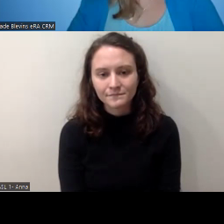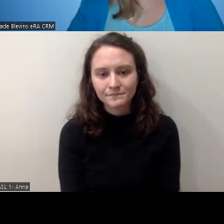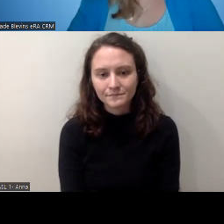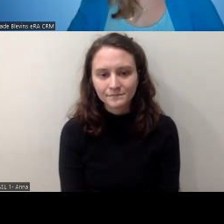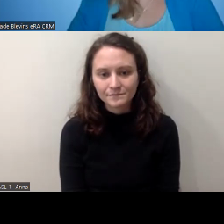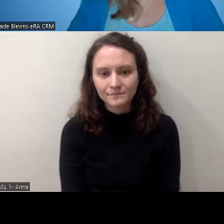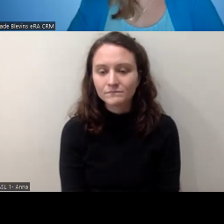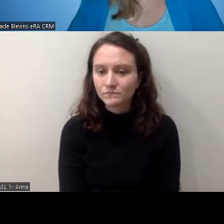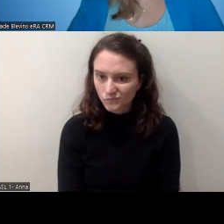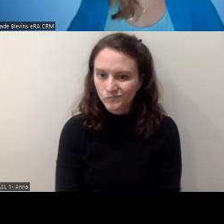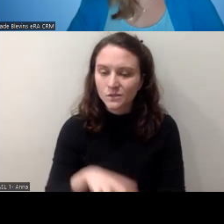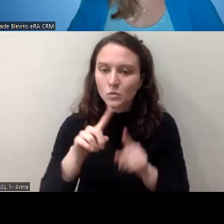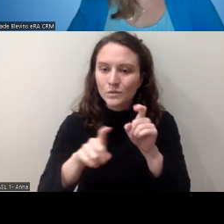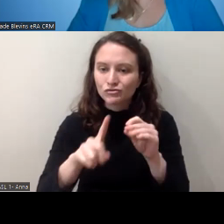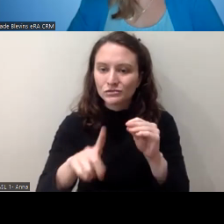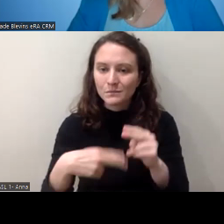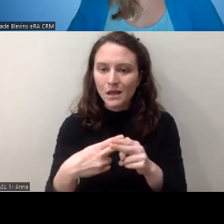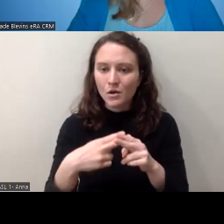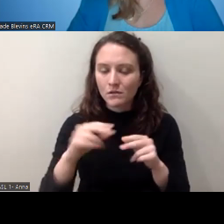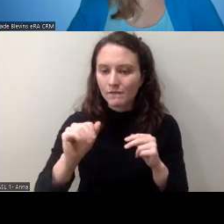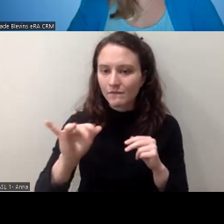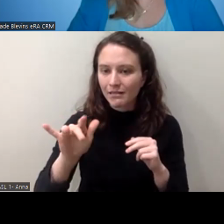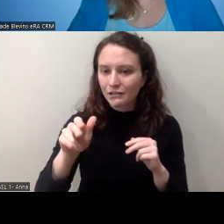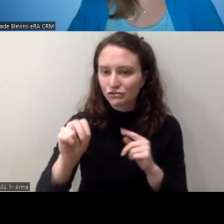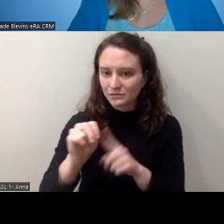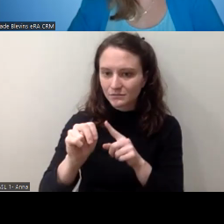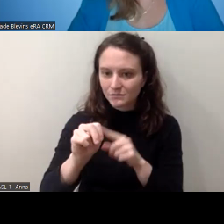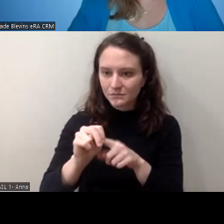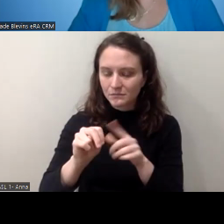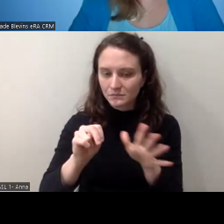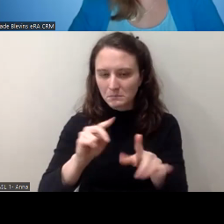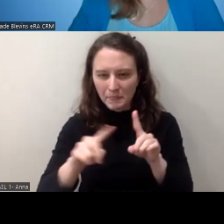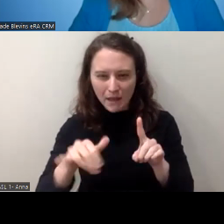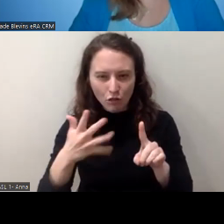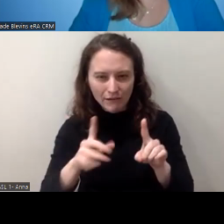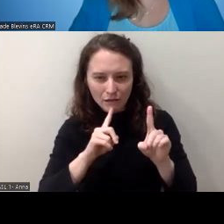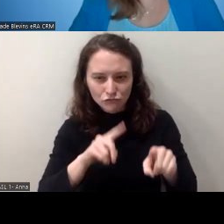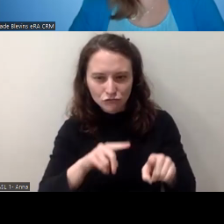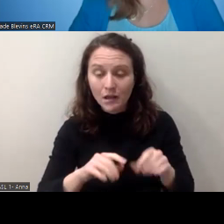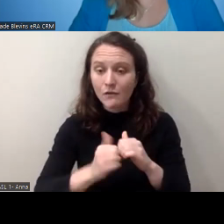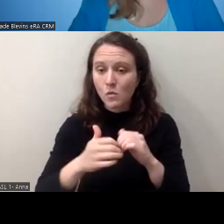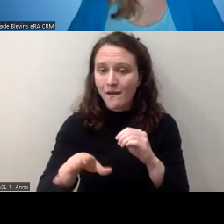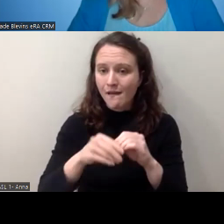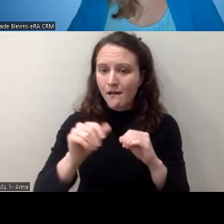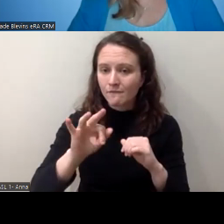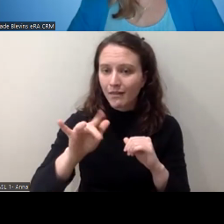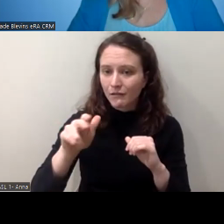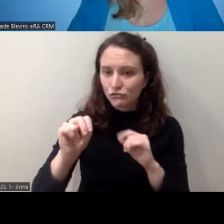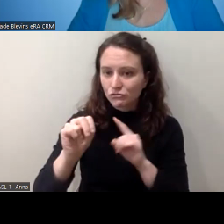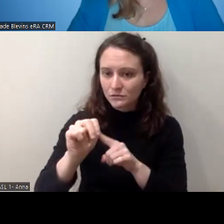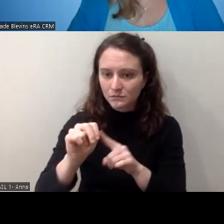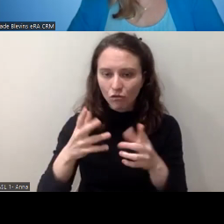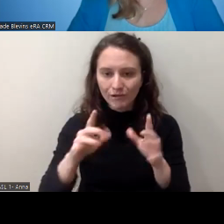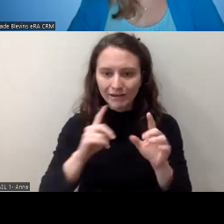Some questions about affiliations, but those have been answered. You can, so how to add affiliations,